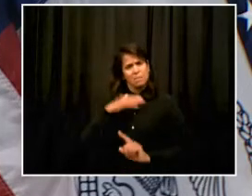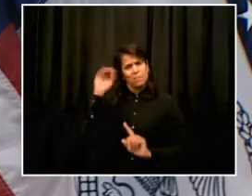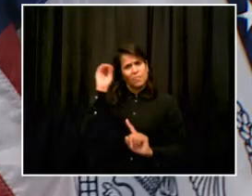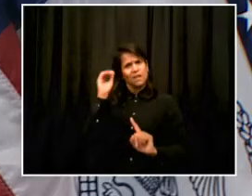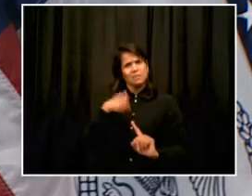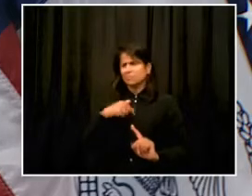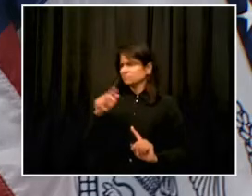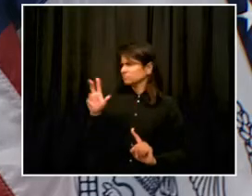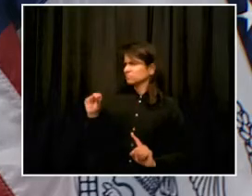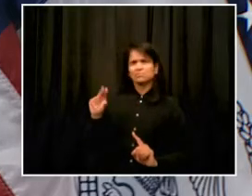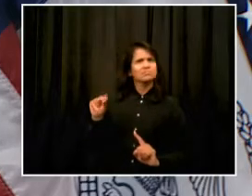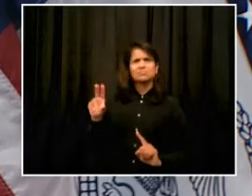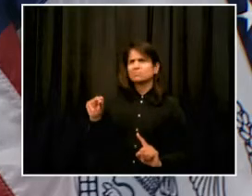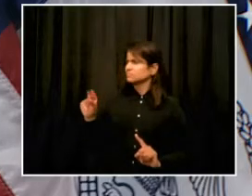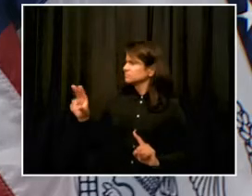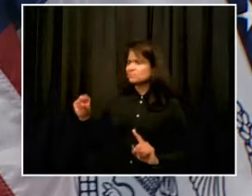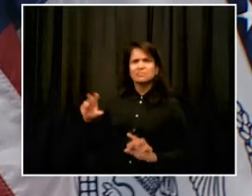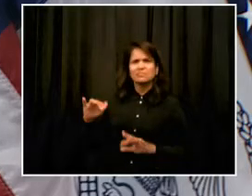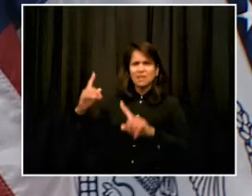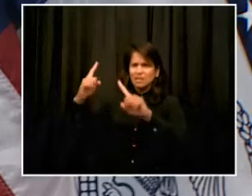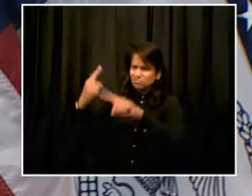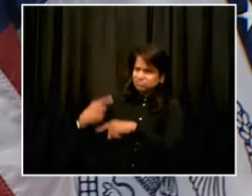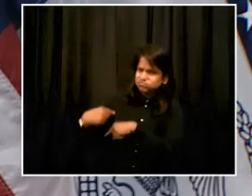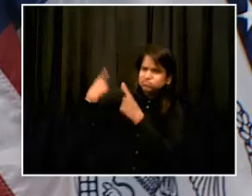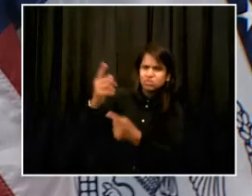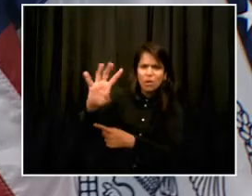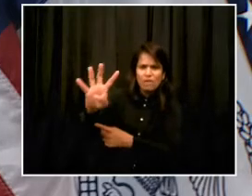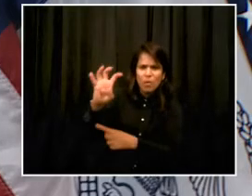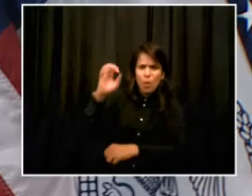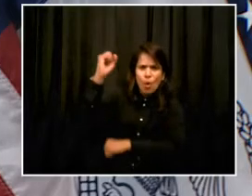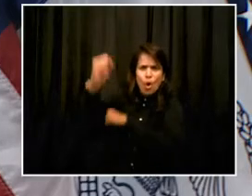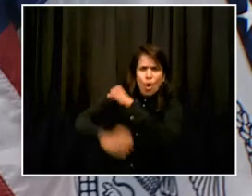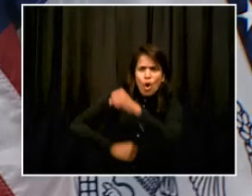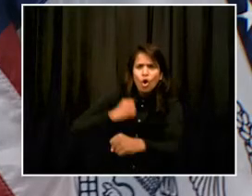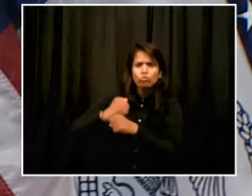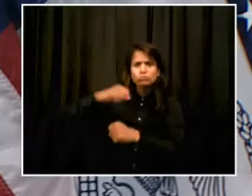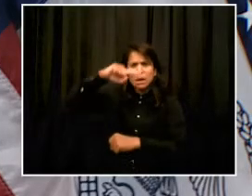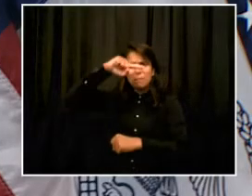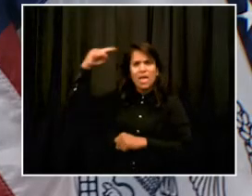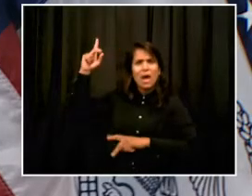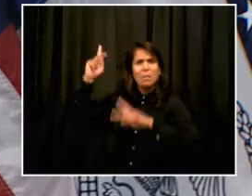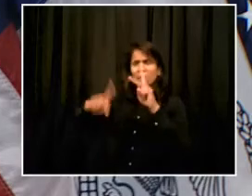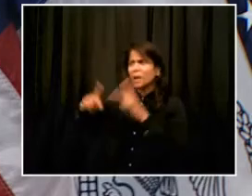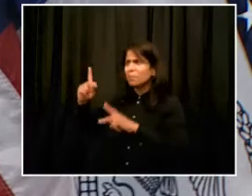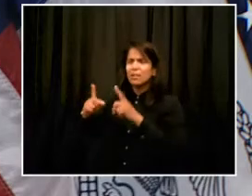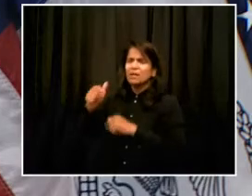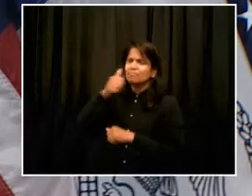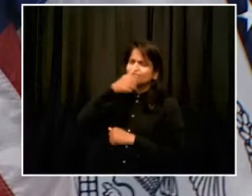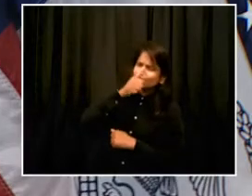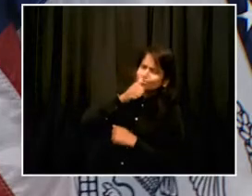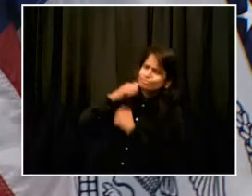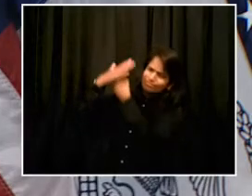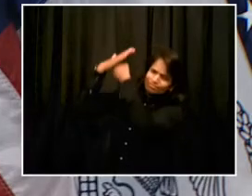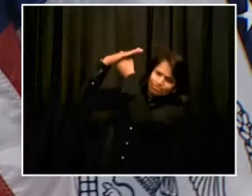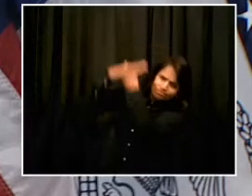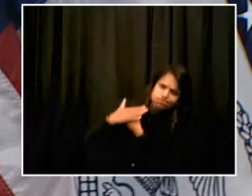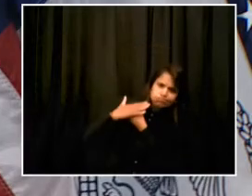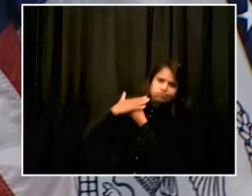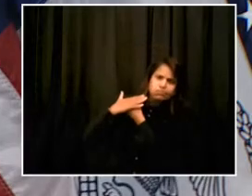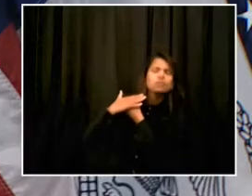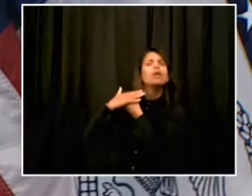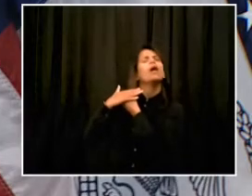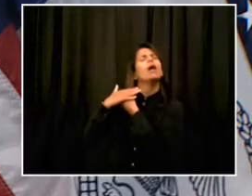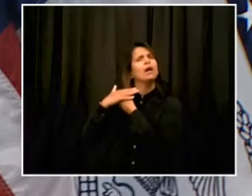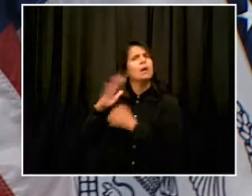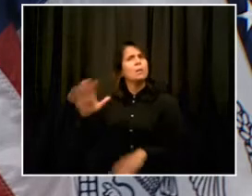action. And that's part of why we also will be very soon instituting a commission on racial justice